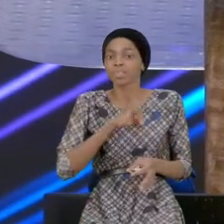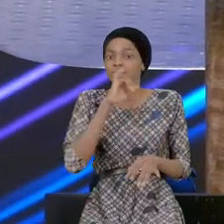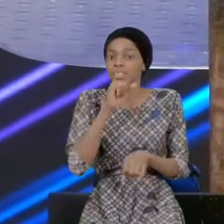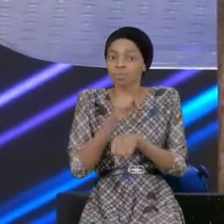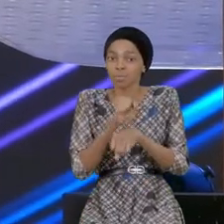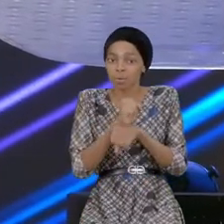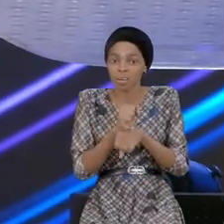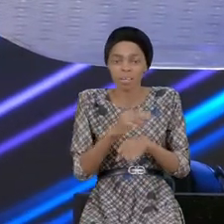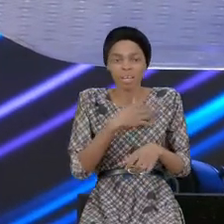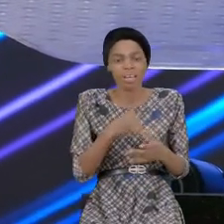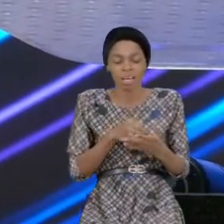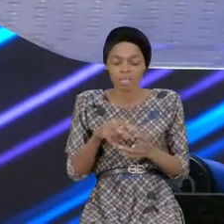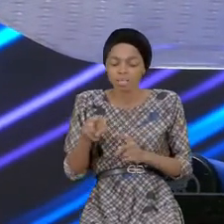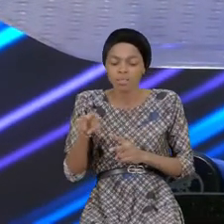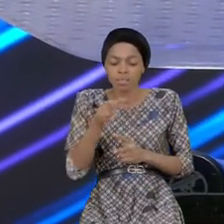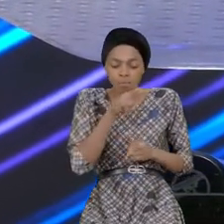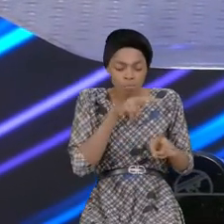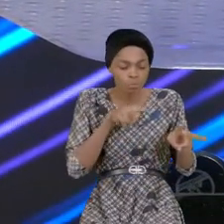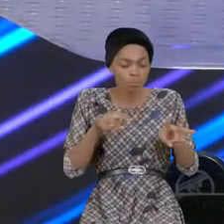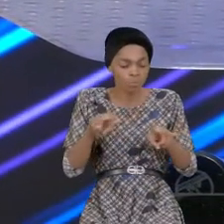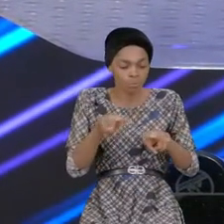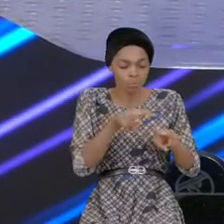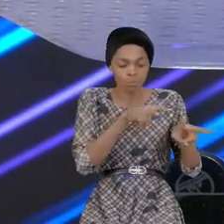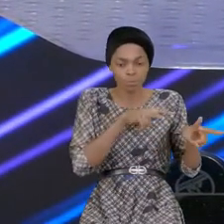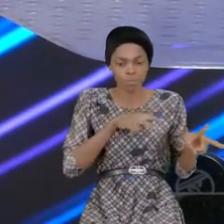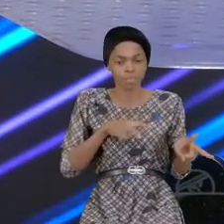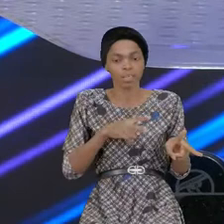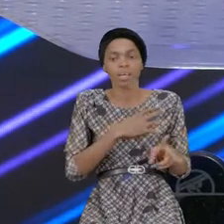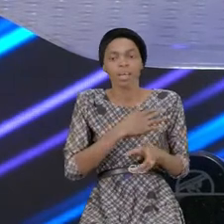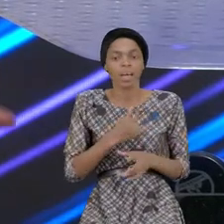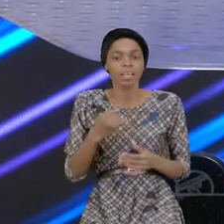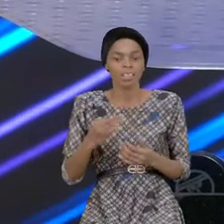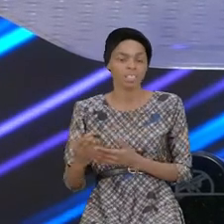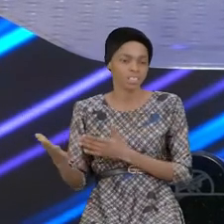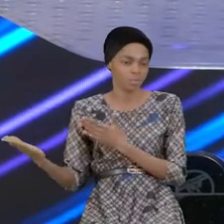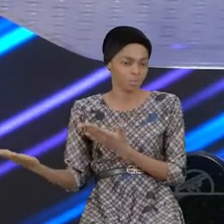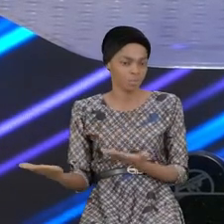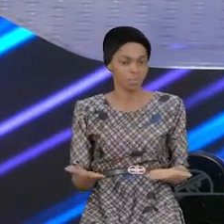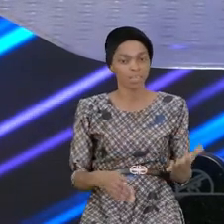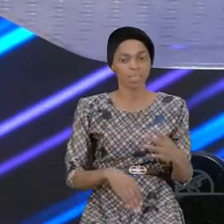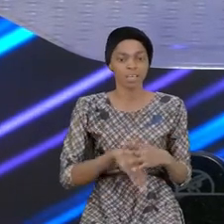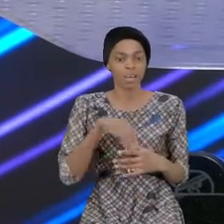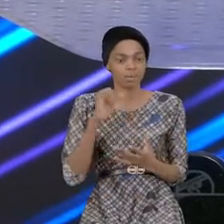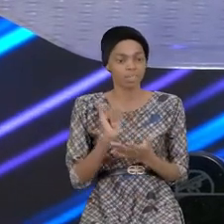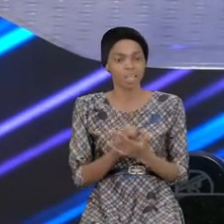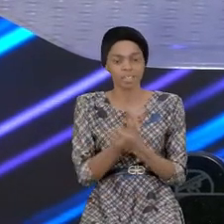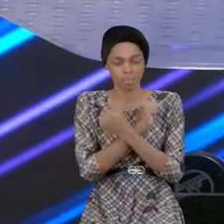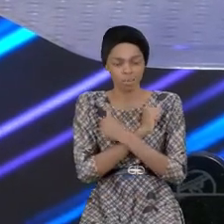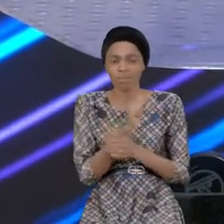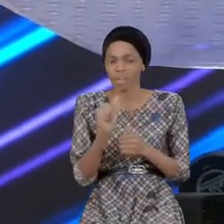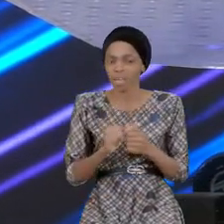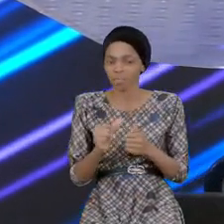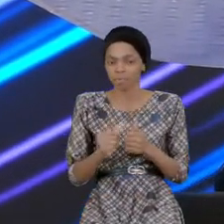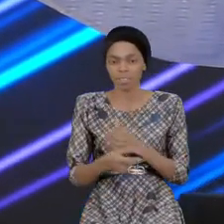is supervising, and is generating, and is bringing forth that love every day.